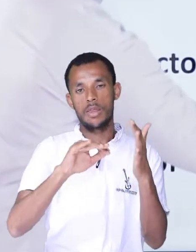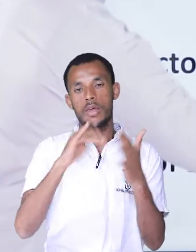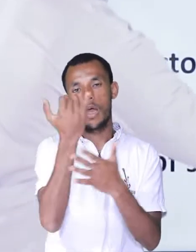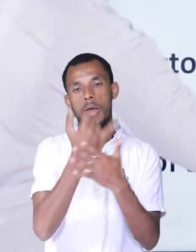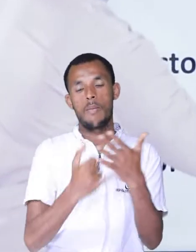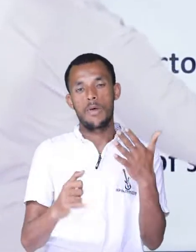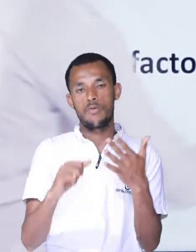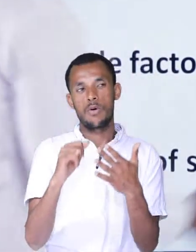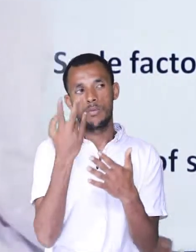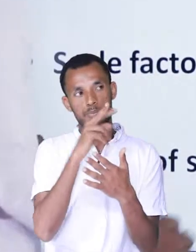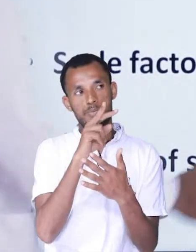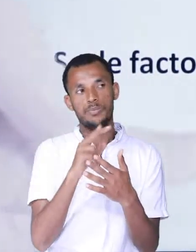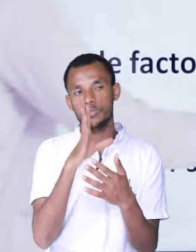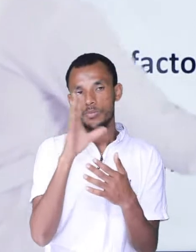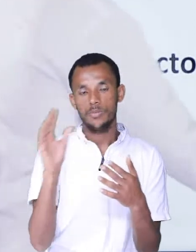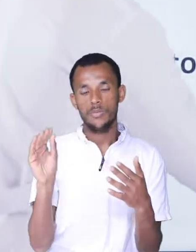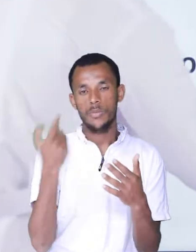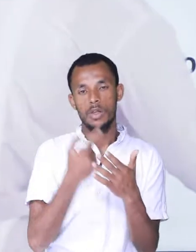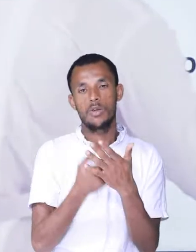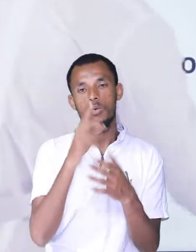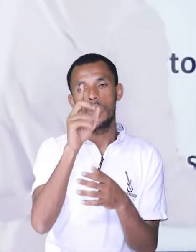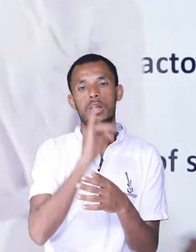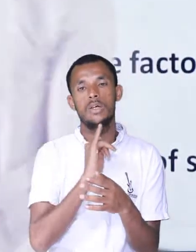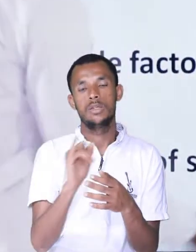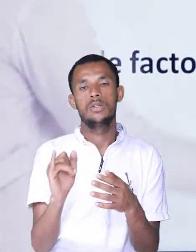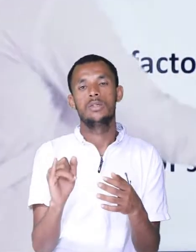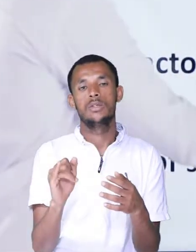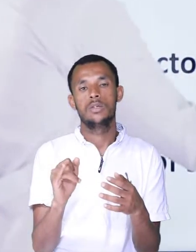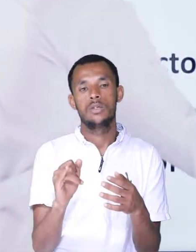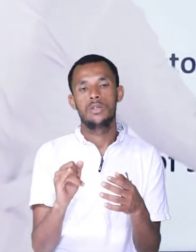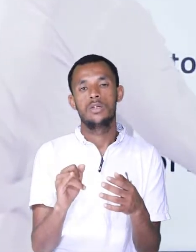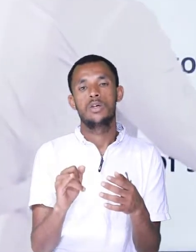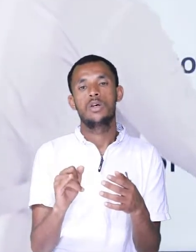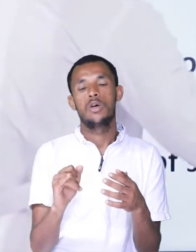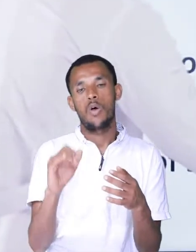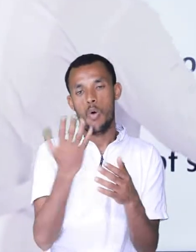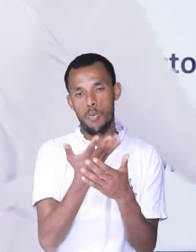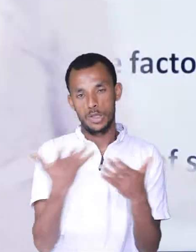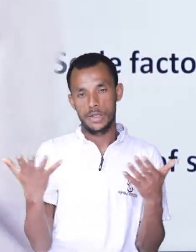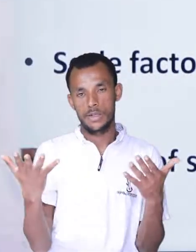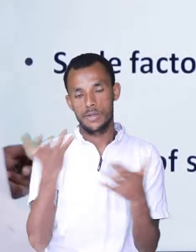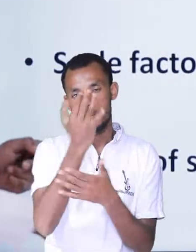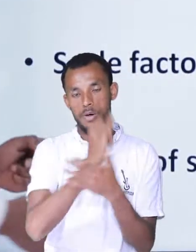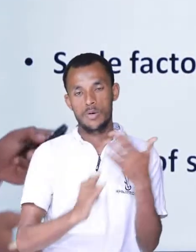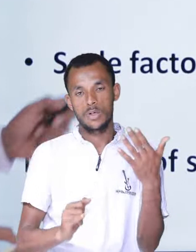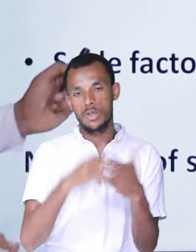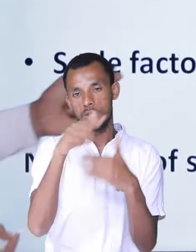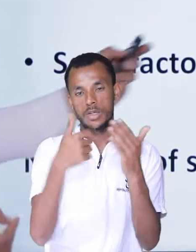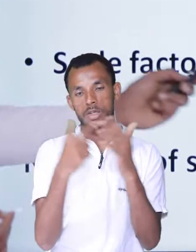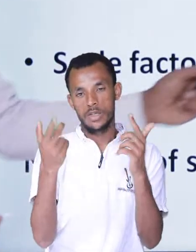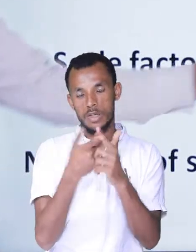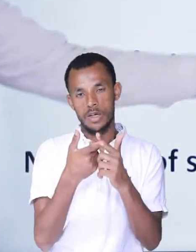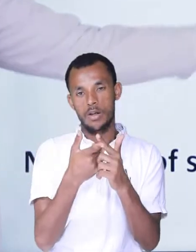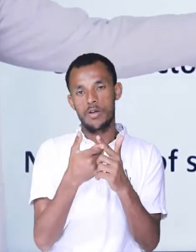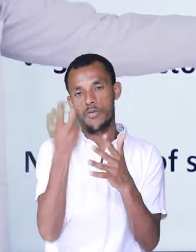image figure. And this one is the object figure. Therefore, the scale